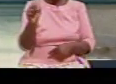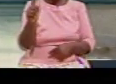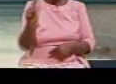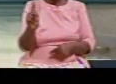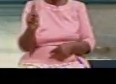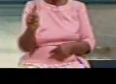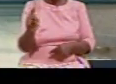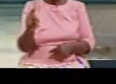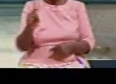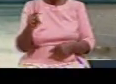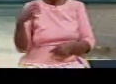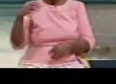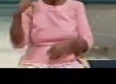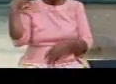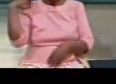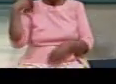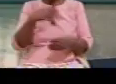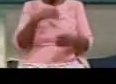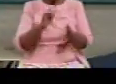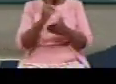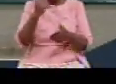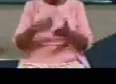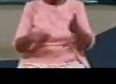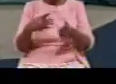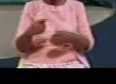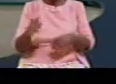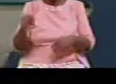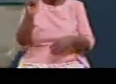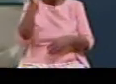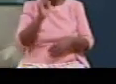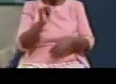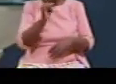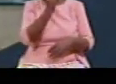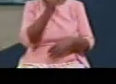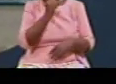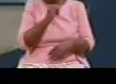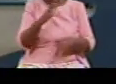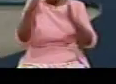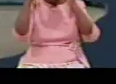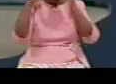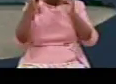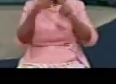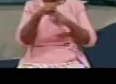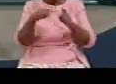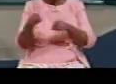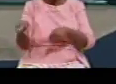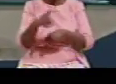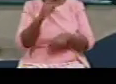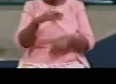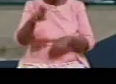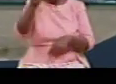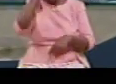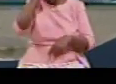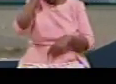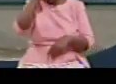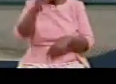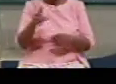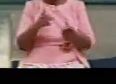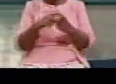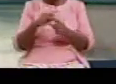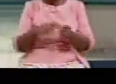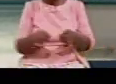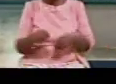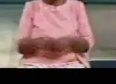they were in Egypt. Number two, there is captivity to the tormentors. Tormentors. You see, there